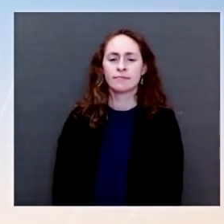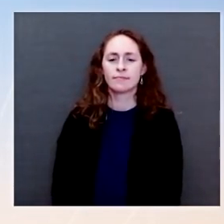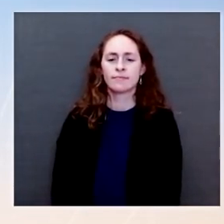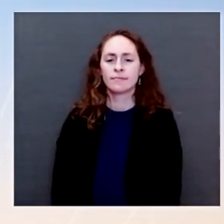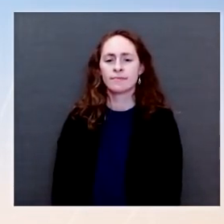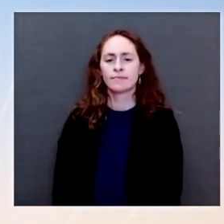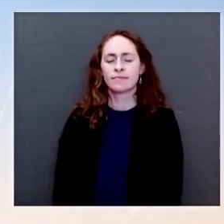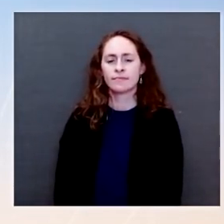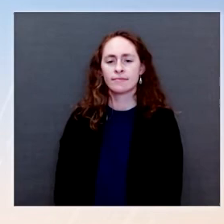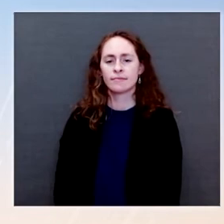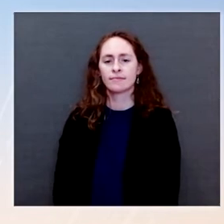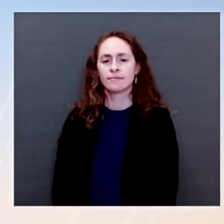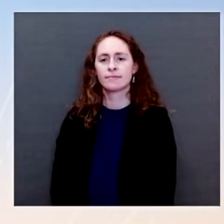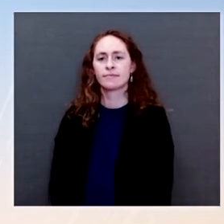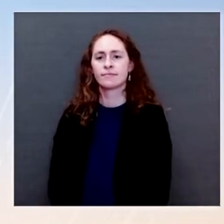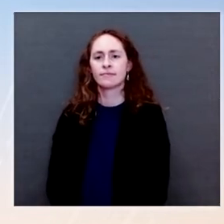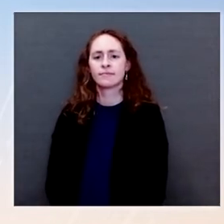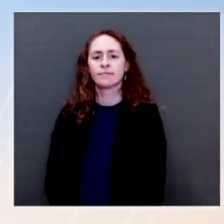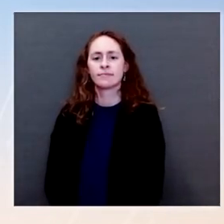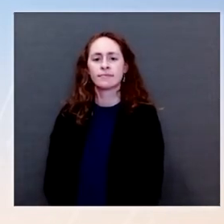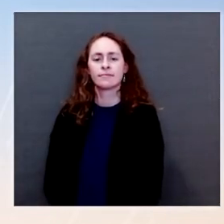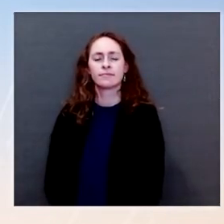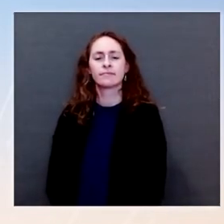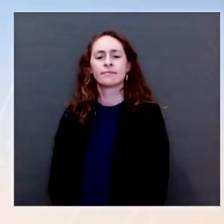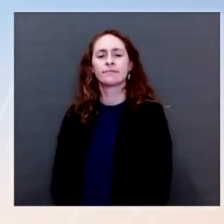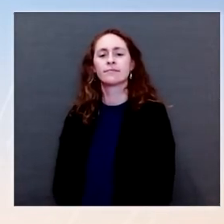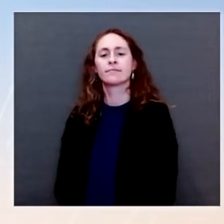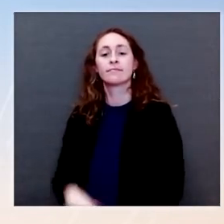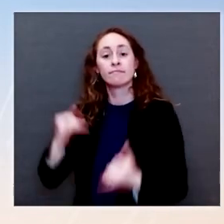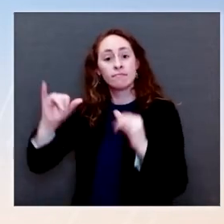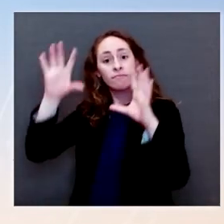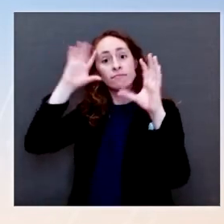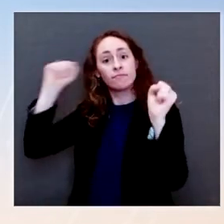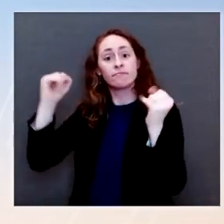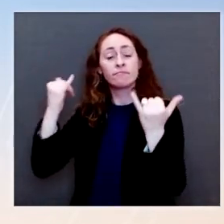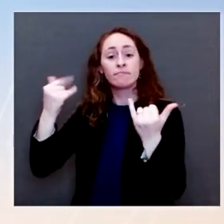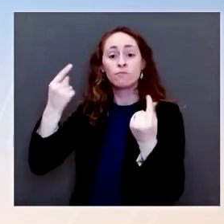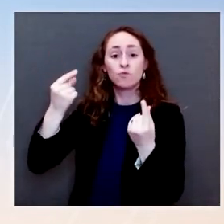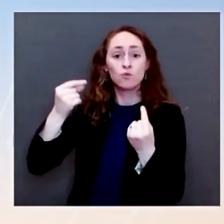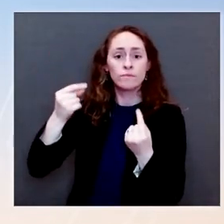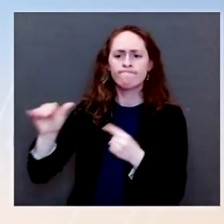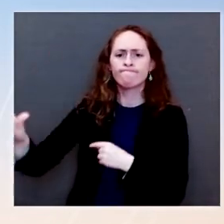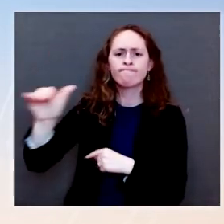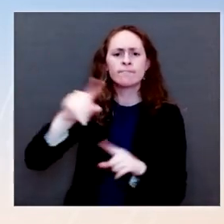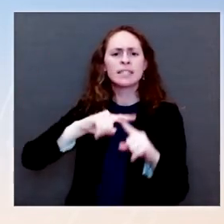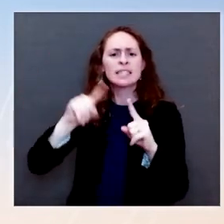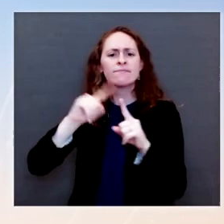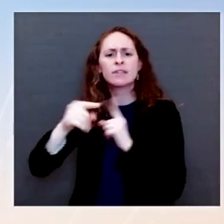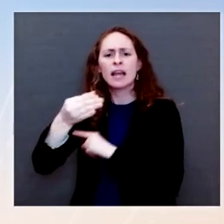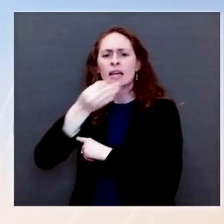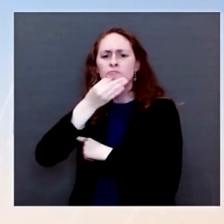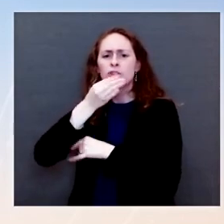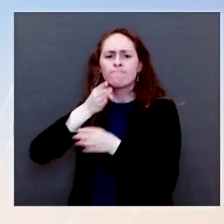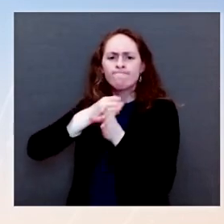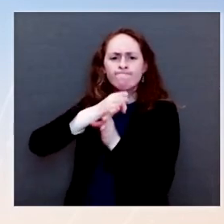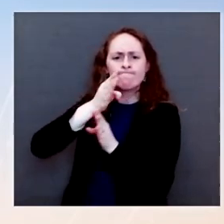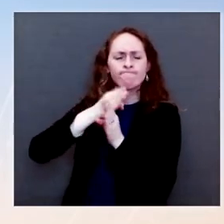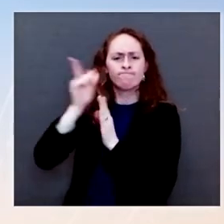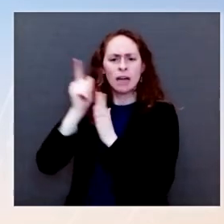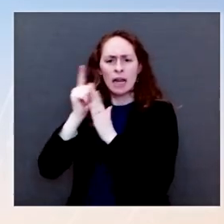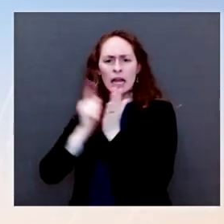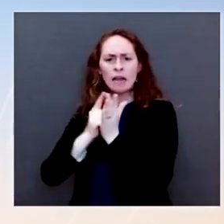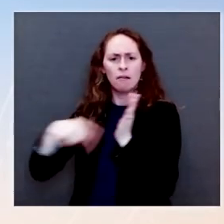the political spectrum, from across the viewpoint spectrum, to look at and assess a range of issues that have long